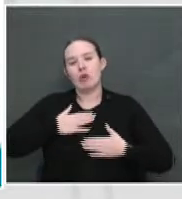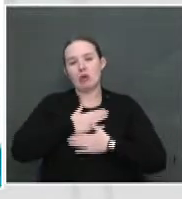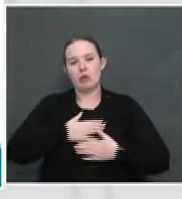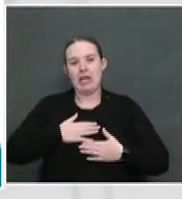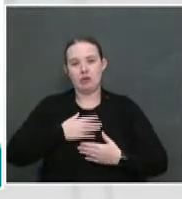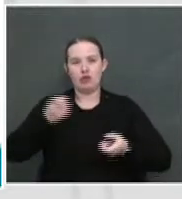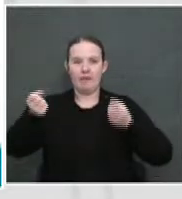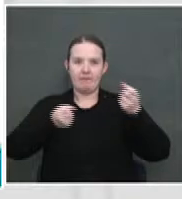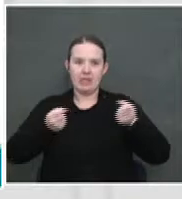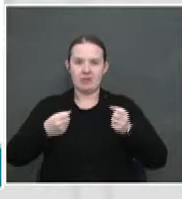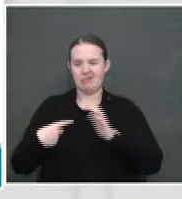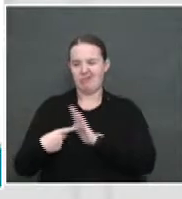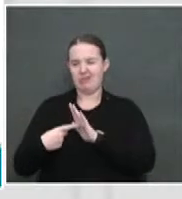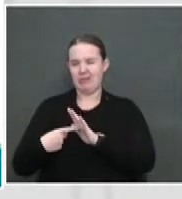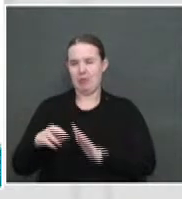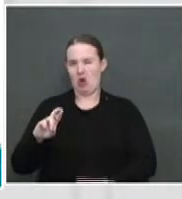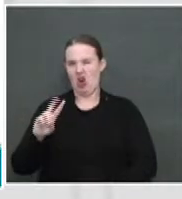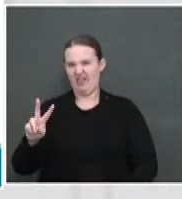vehicles.